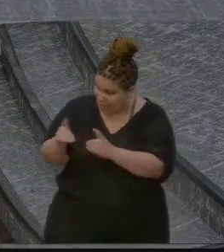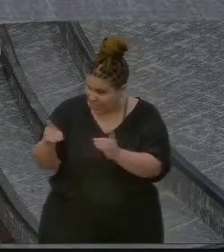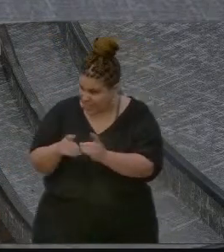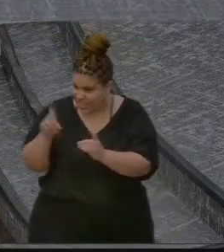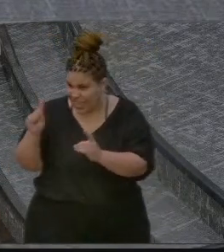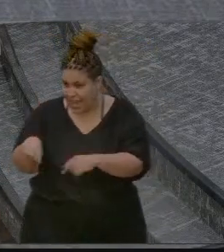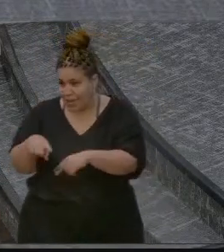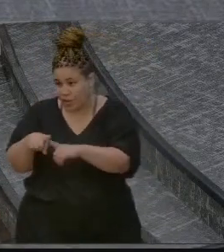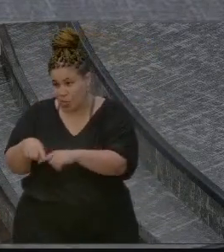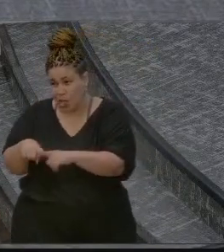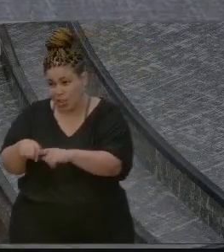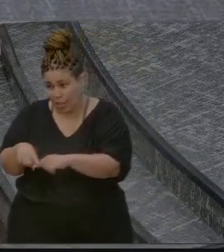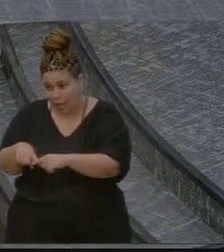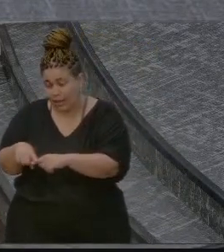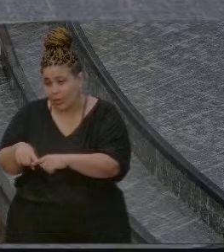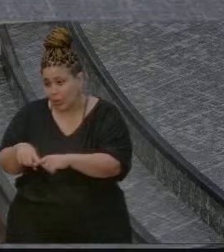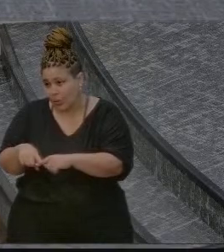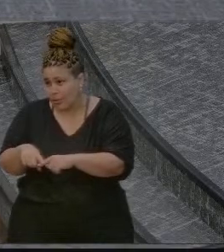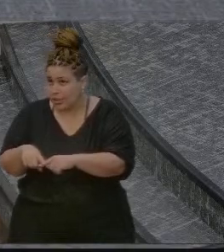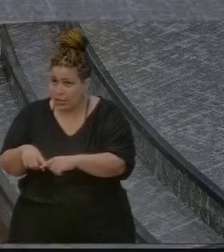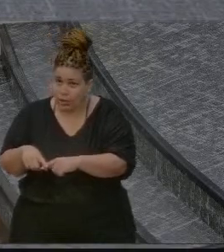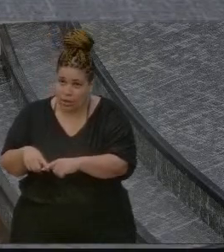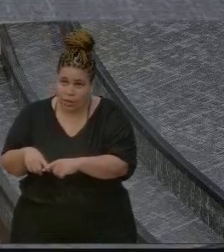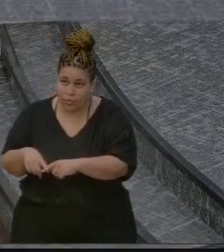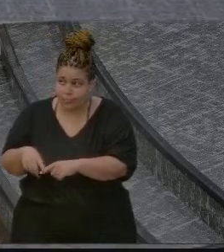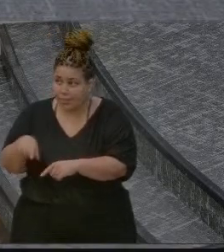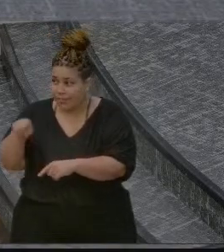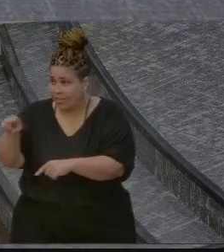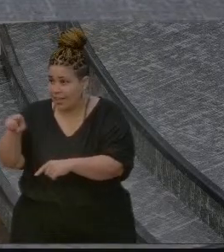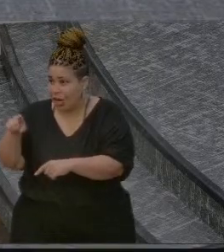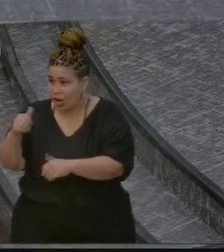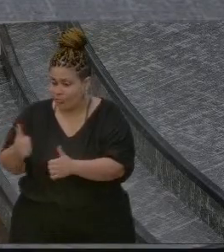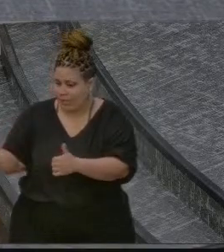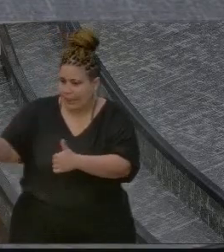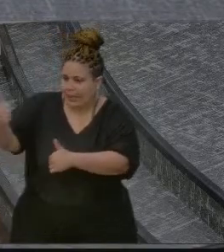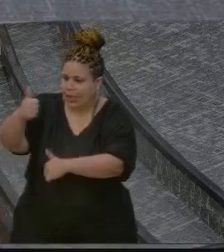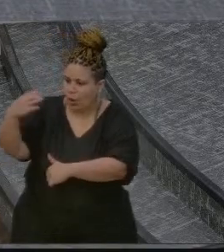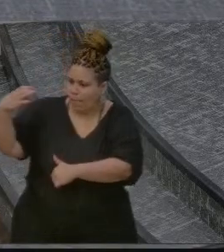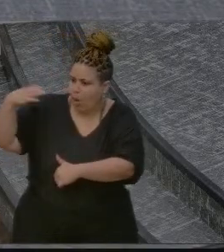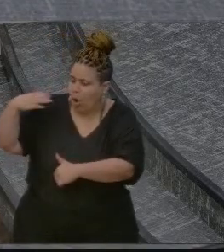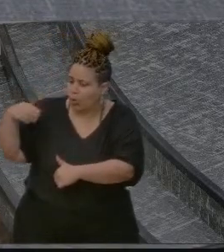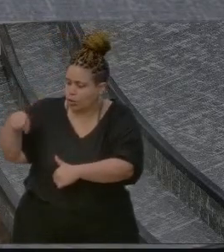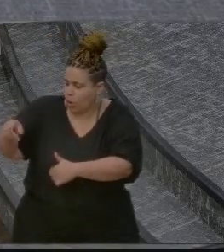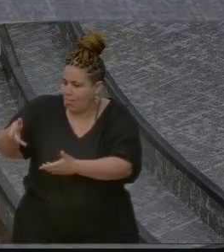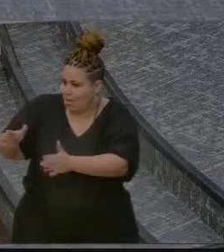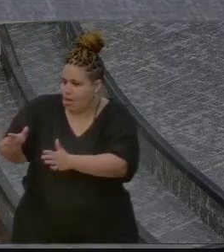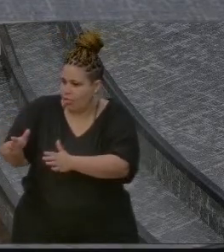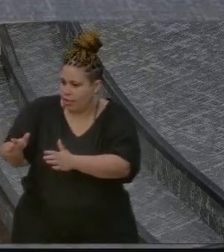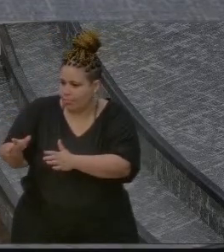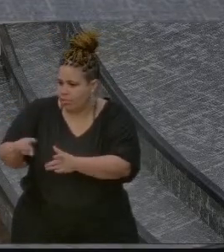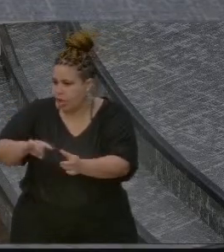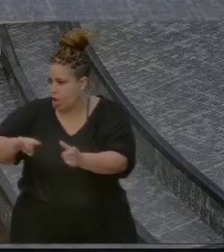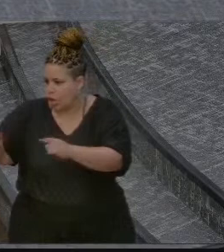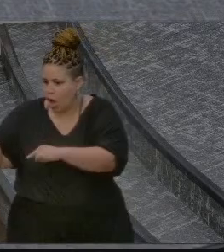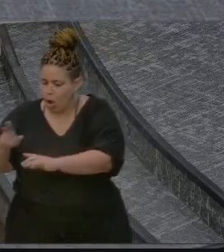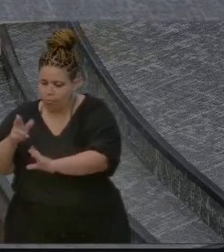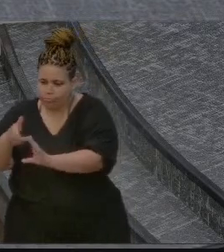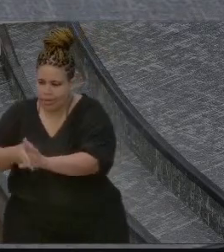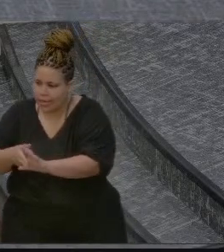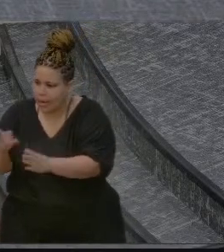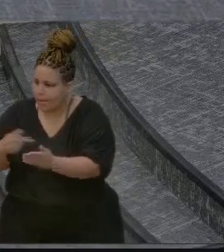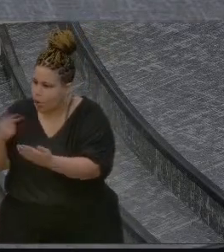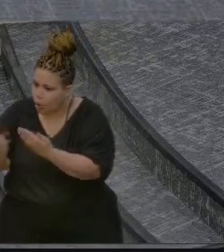rely on whether their leader will allow them to go and attend a program at